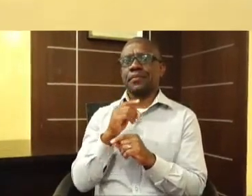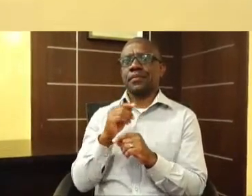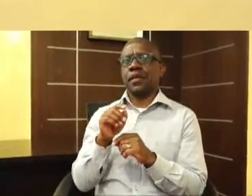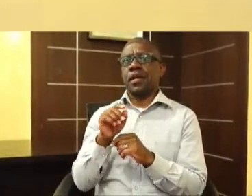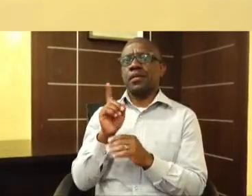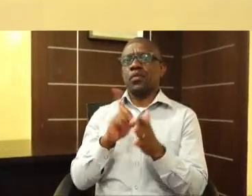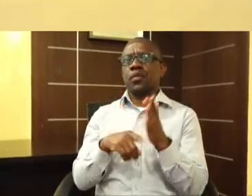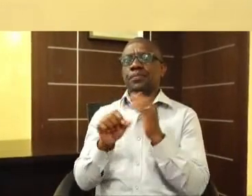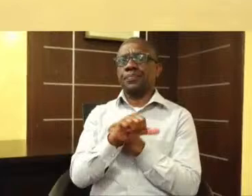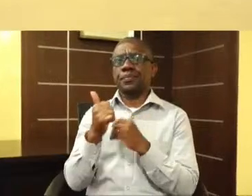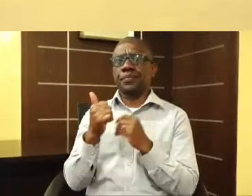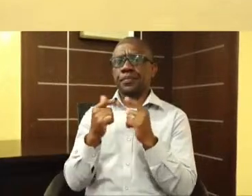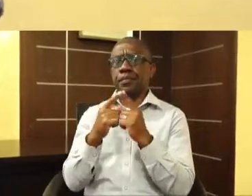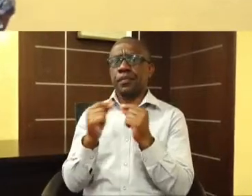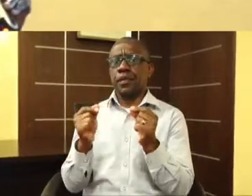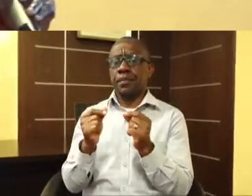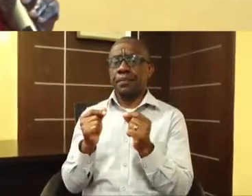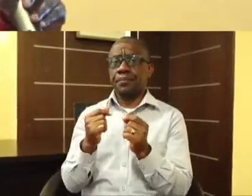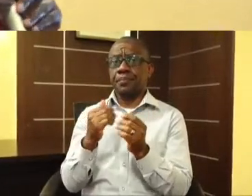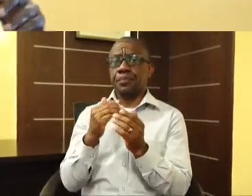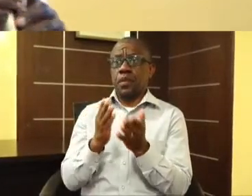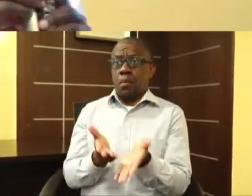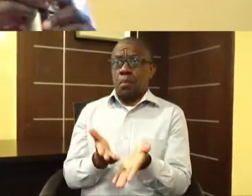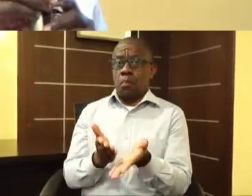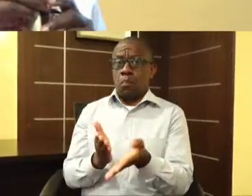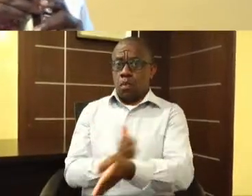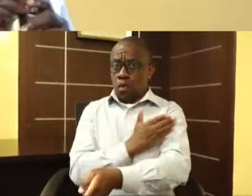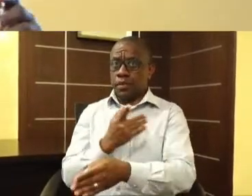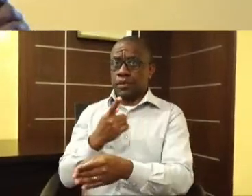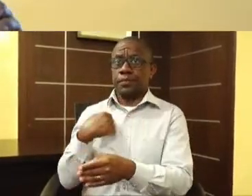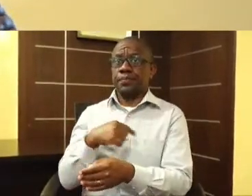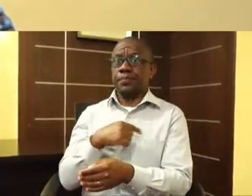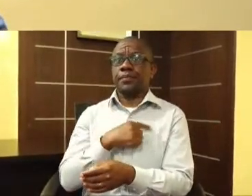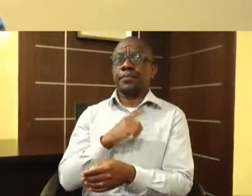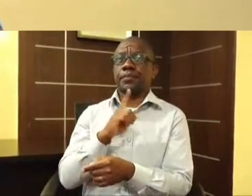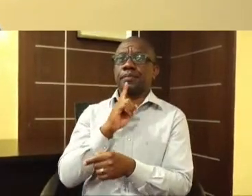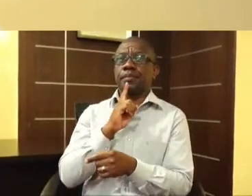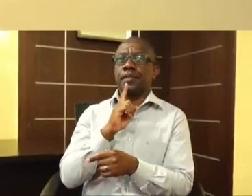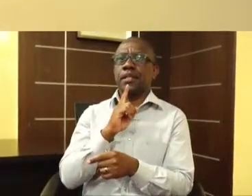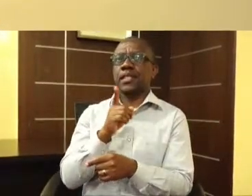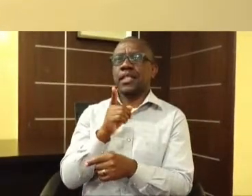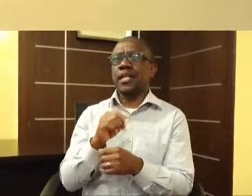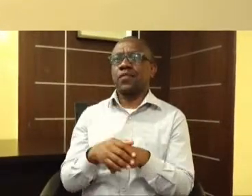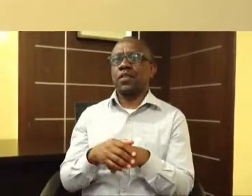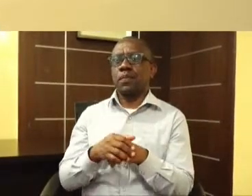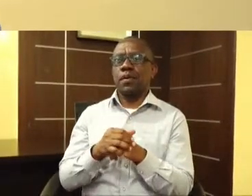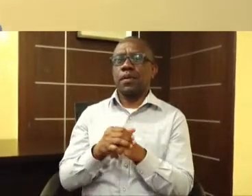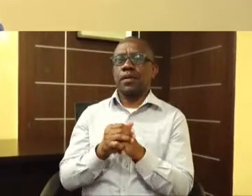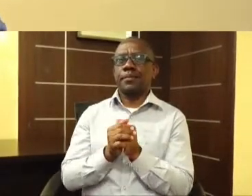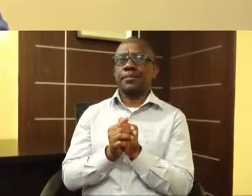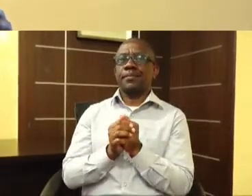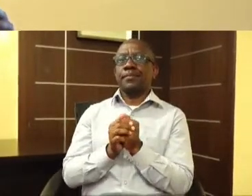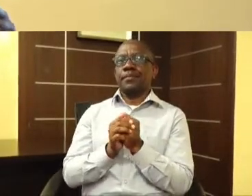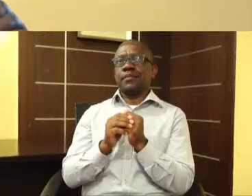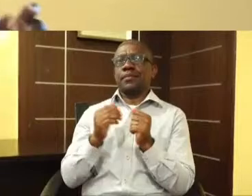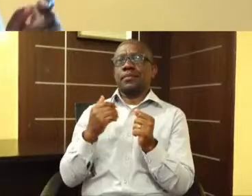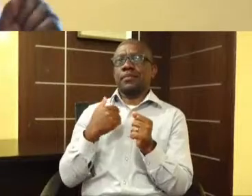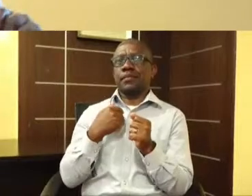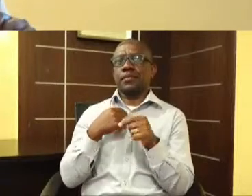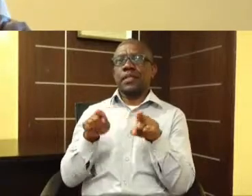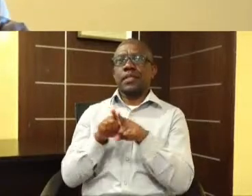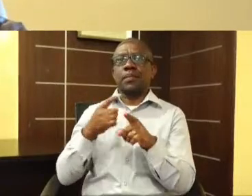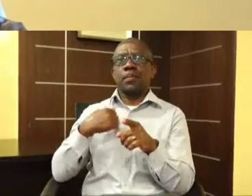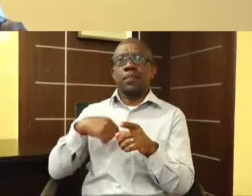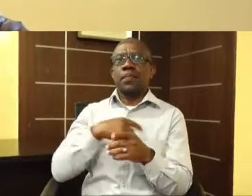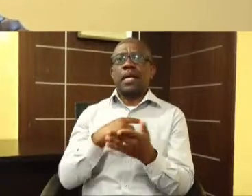that the progress, the way it is done, all the stakeholders within and without, that is state and